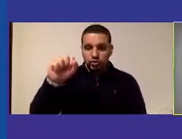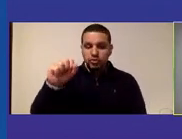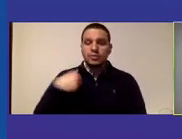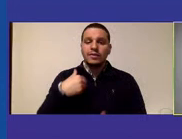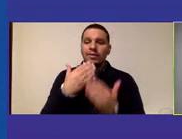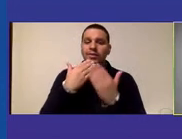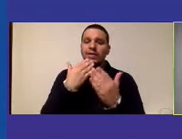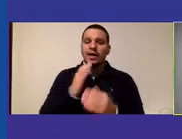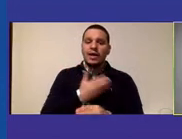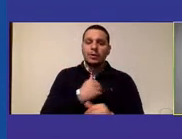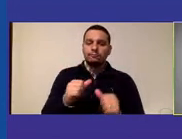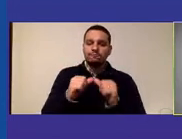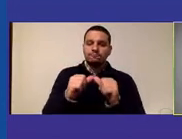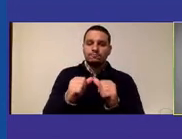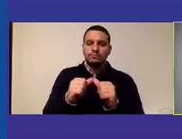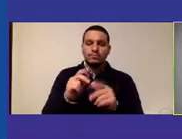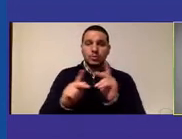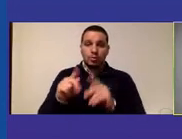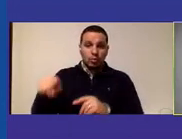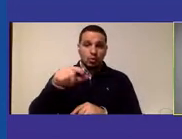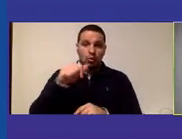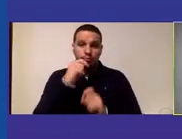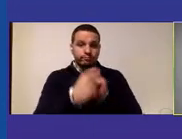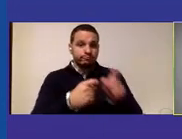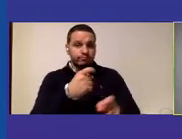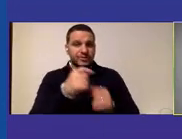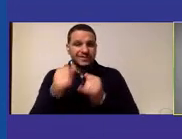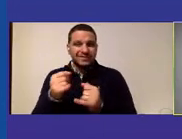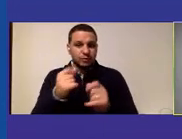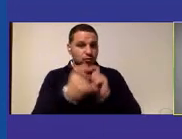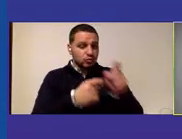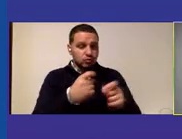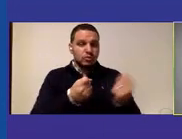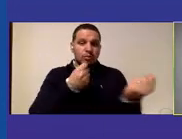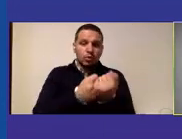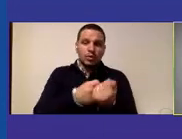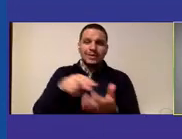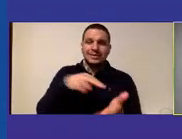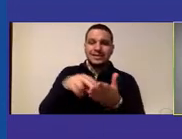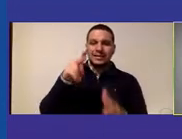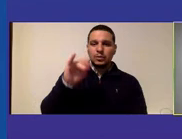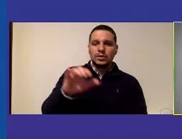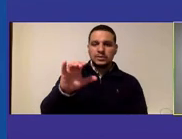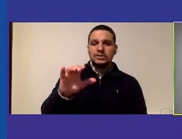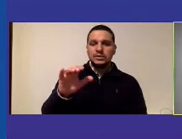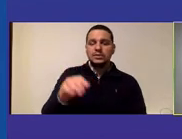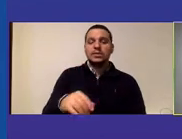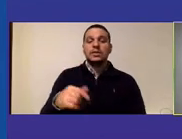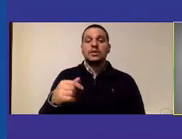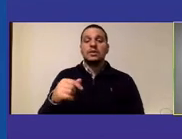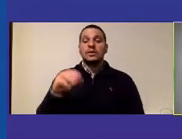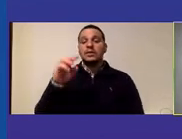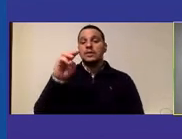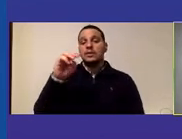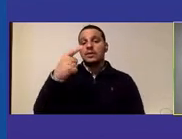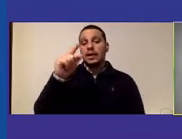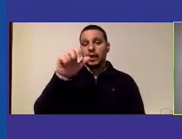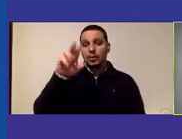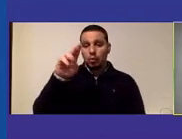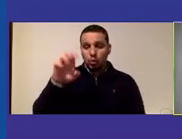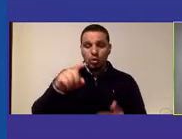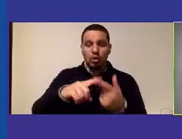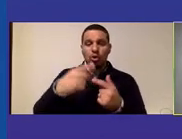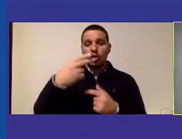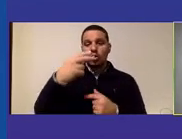our ongoing philanthropic partners and individual donors who support Dance NYC's general operations, like the Mertz Gilmore Foundation, the